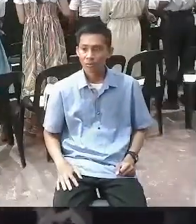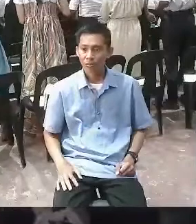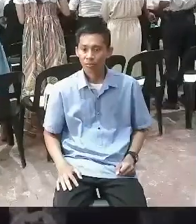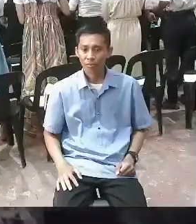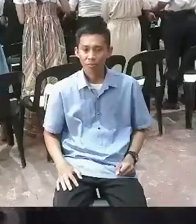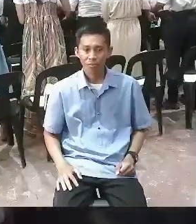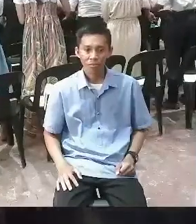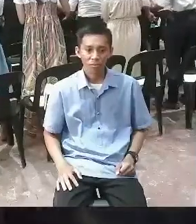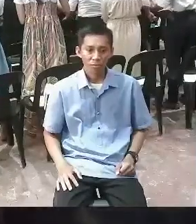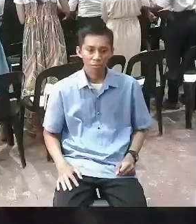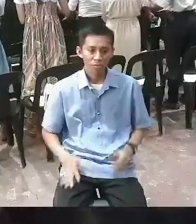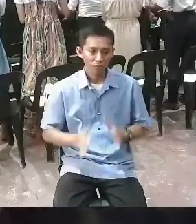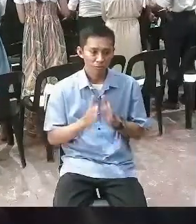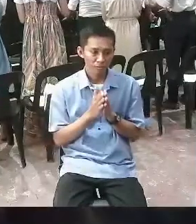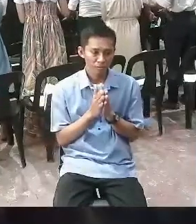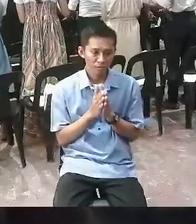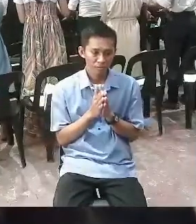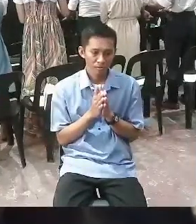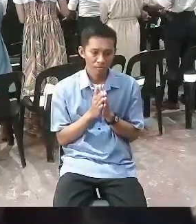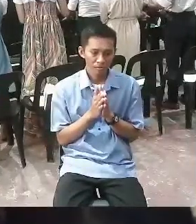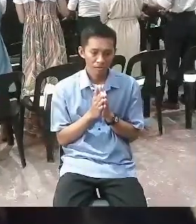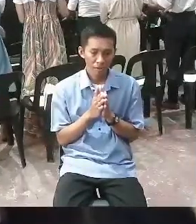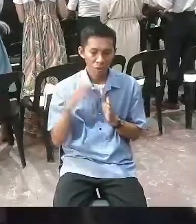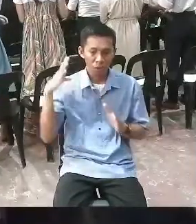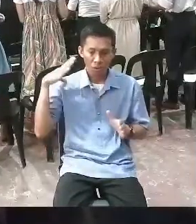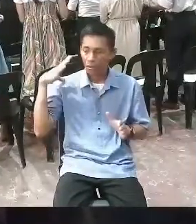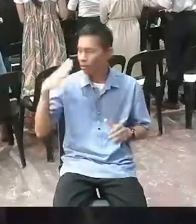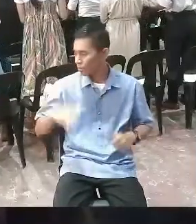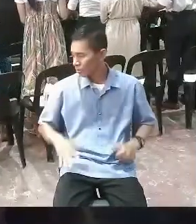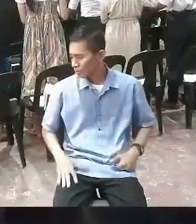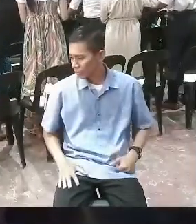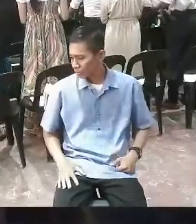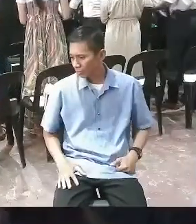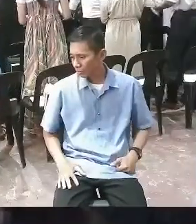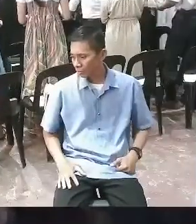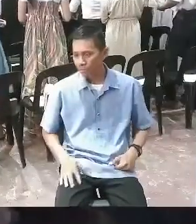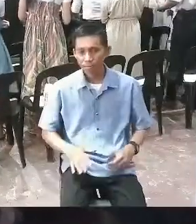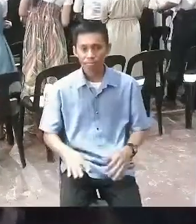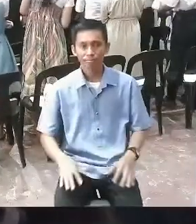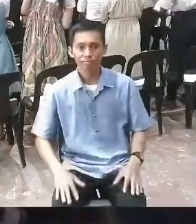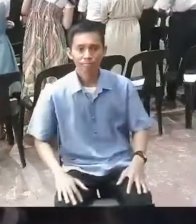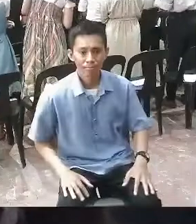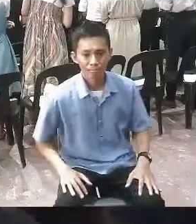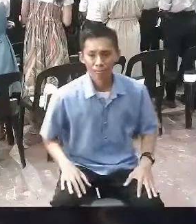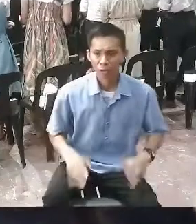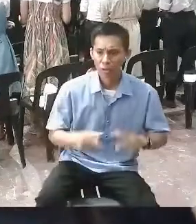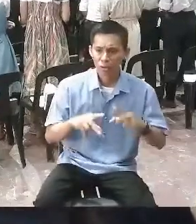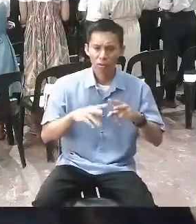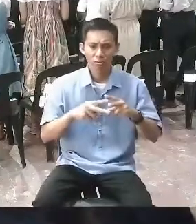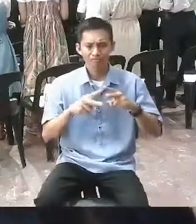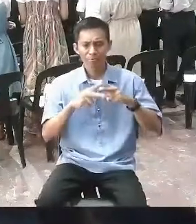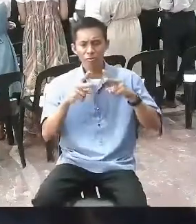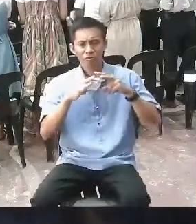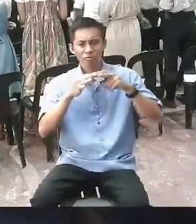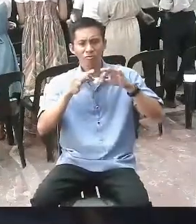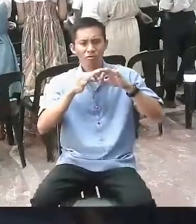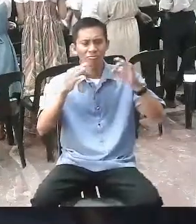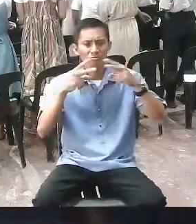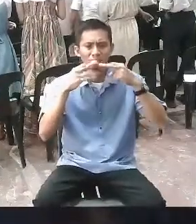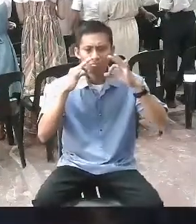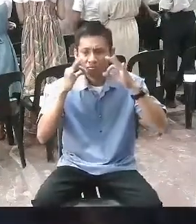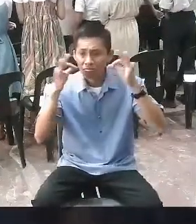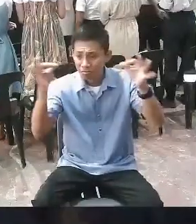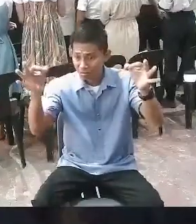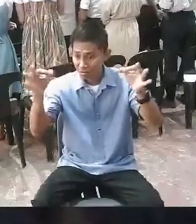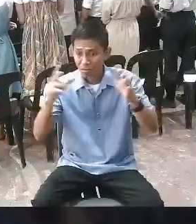Bible. Now, it's not the most popular, okay? The most popular verse in the Bible is John